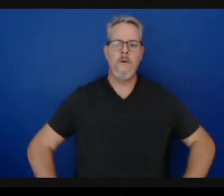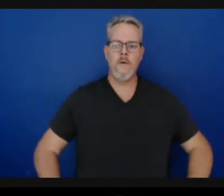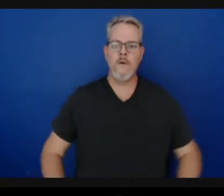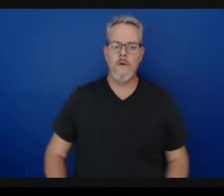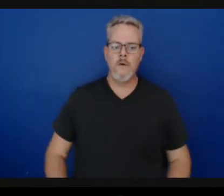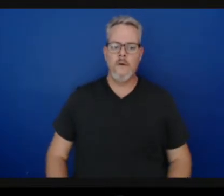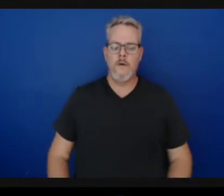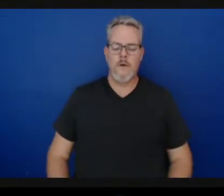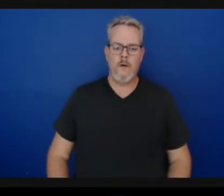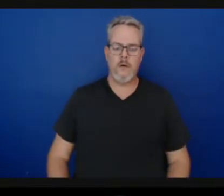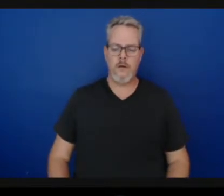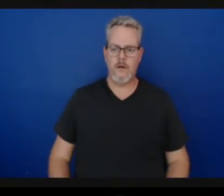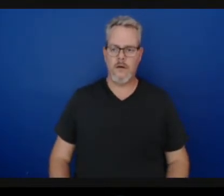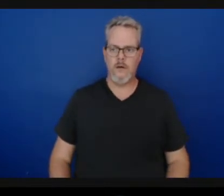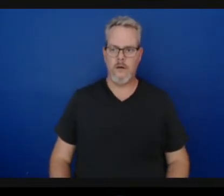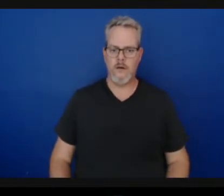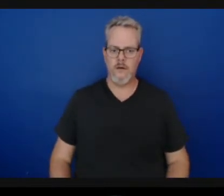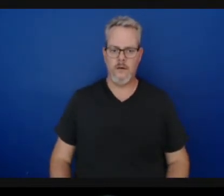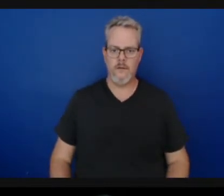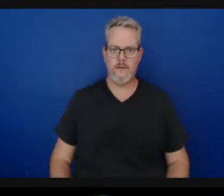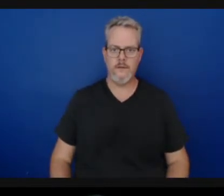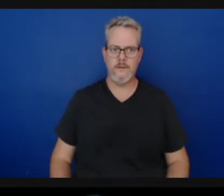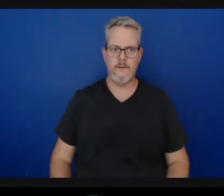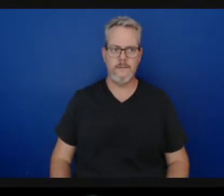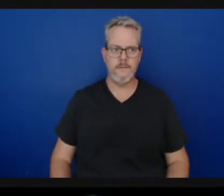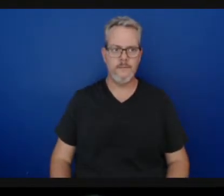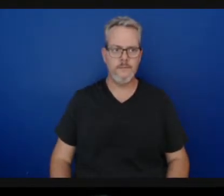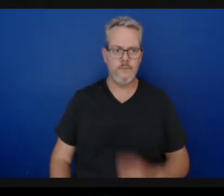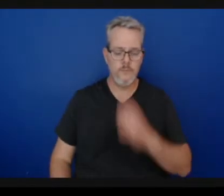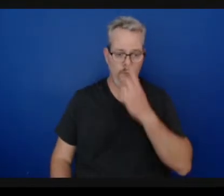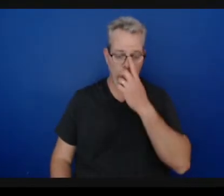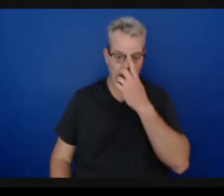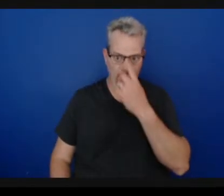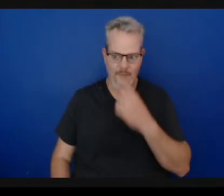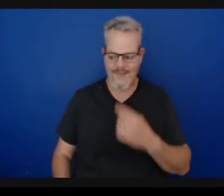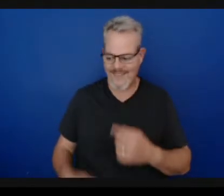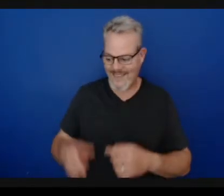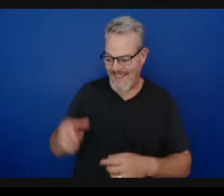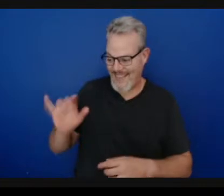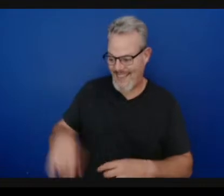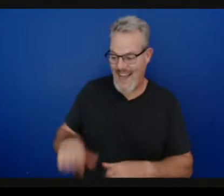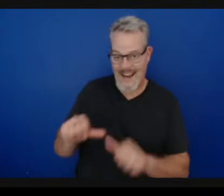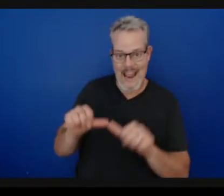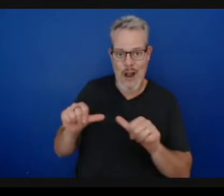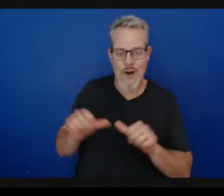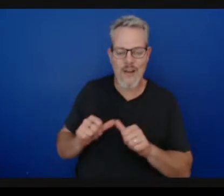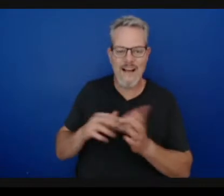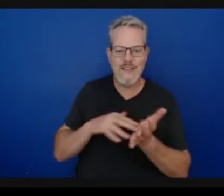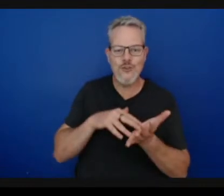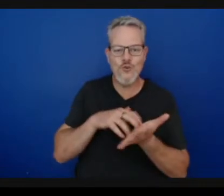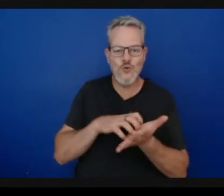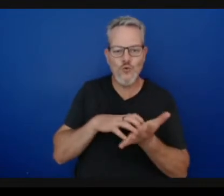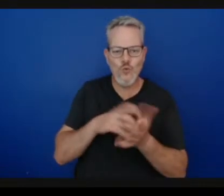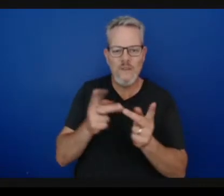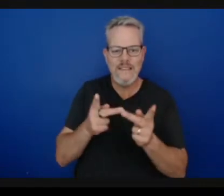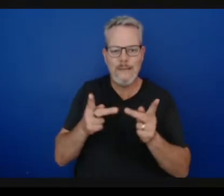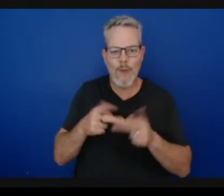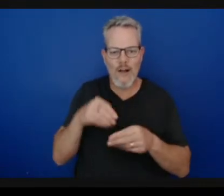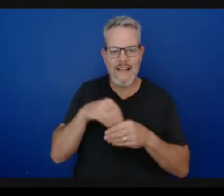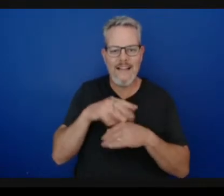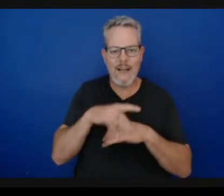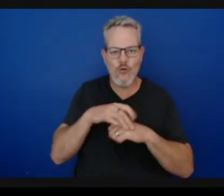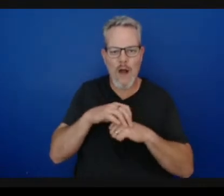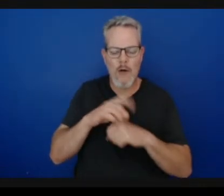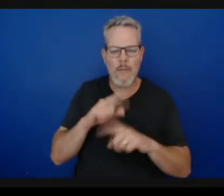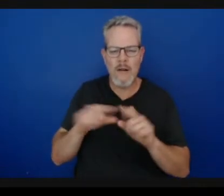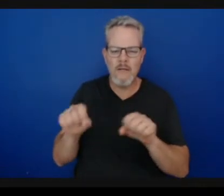to answer whether it might come out of Pu'u'o itself, that is just a weak spot in the ground, but it's also been plugged with rock falls and magma and all